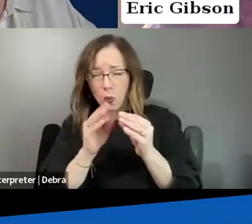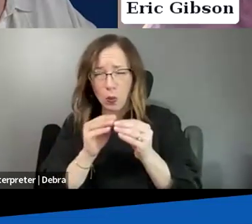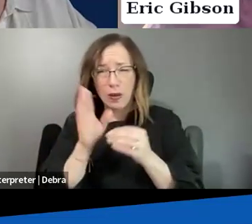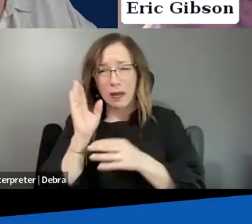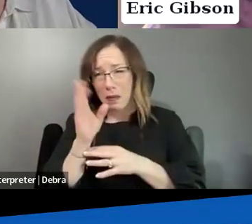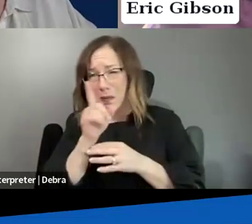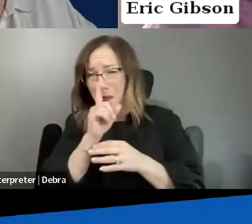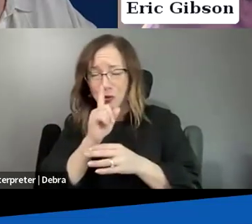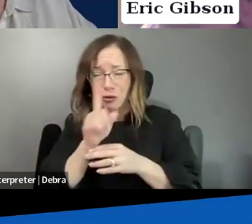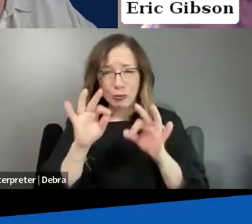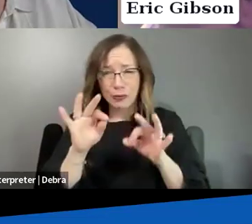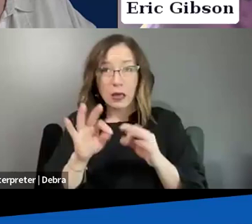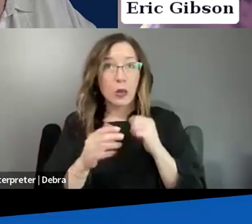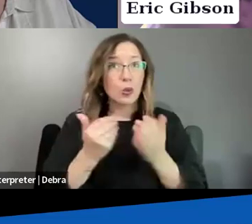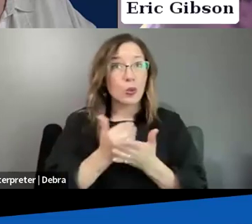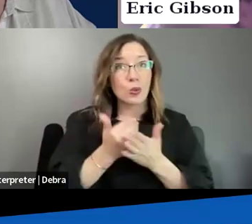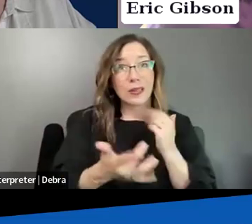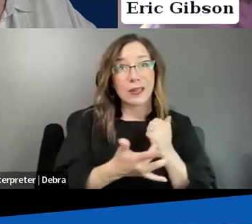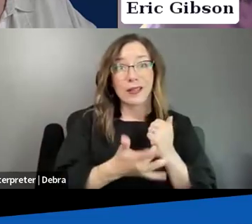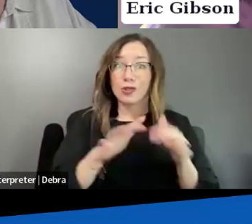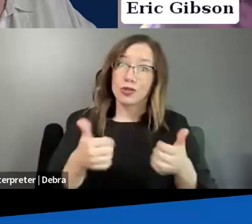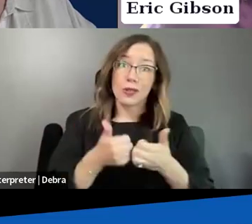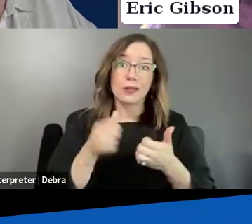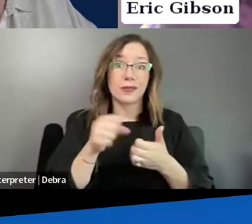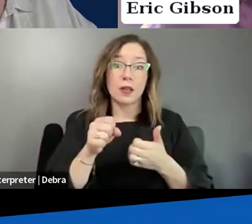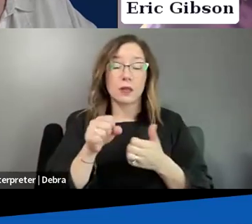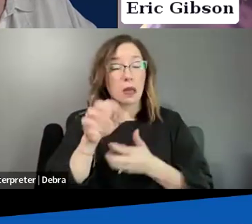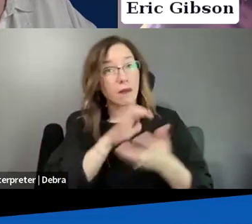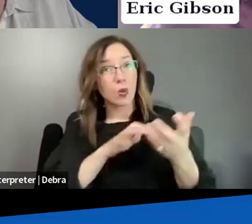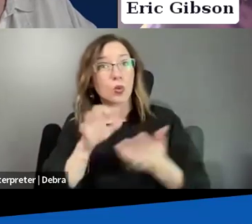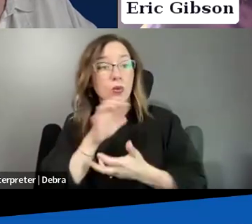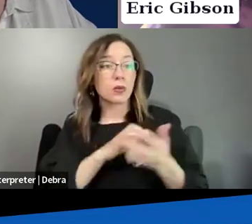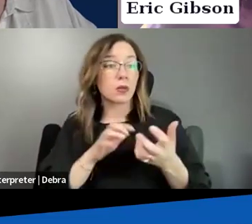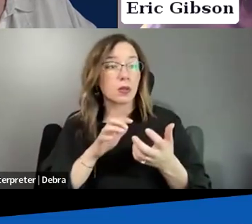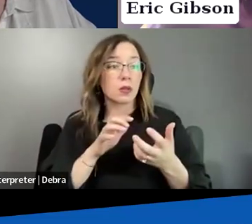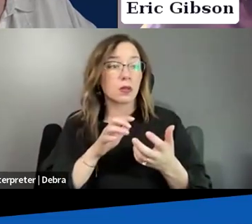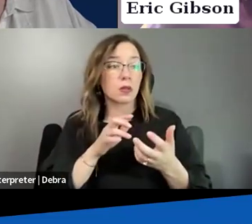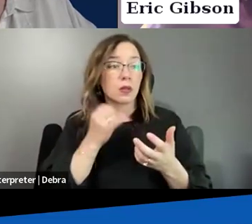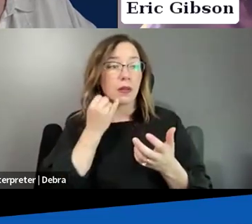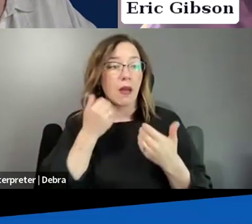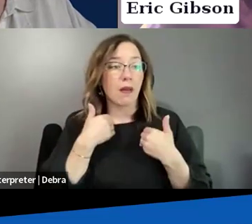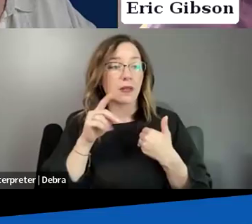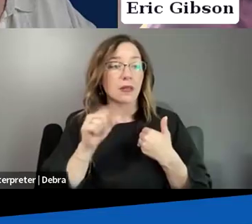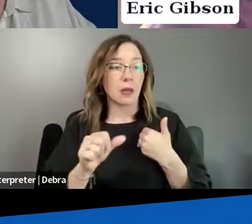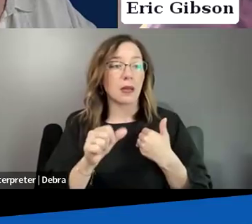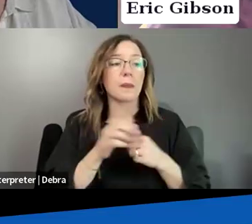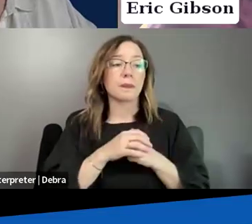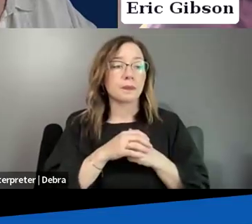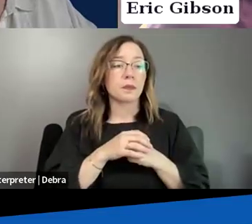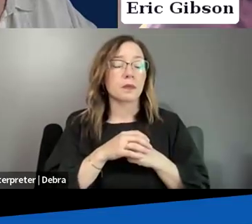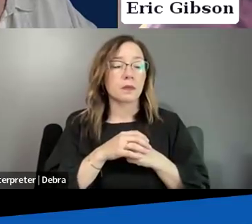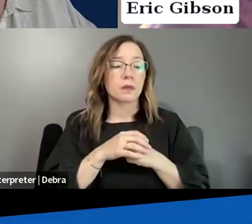right. New technology is very challenging and very confusing for people with disabilities.